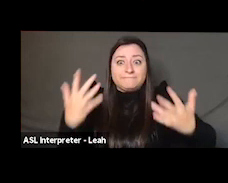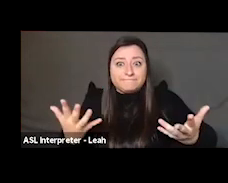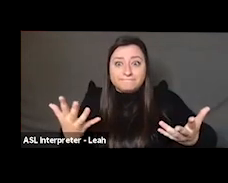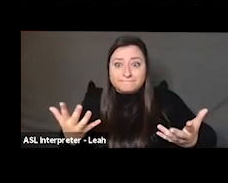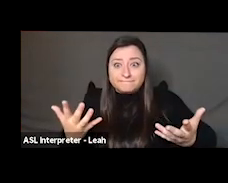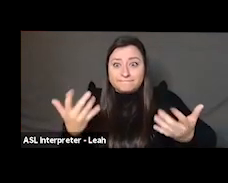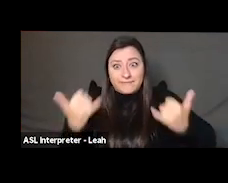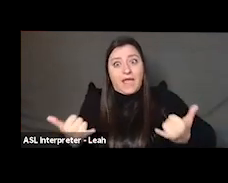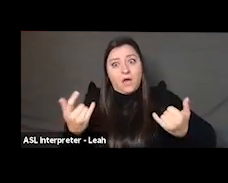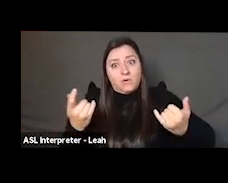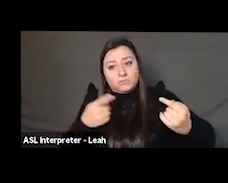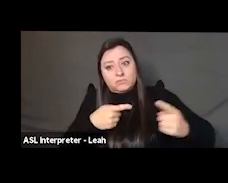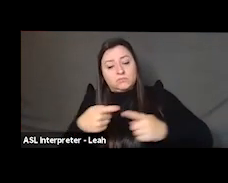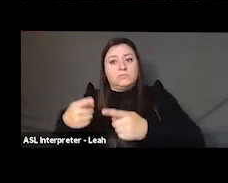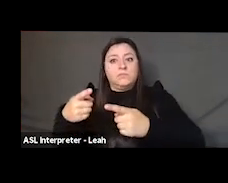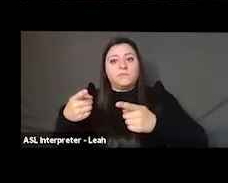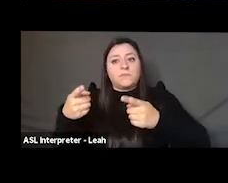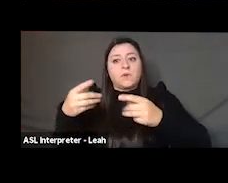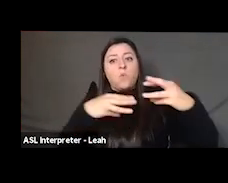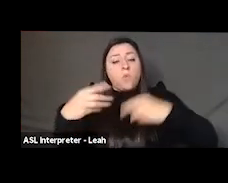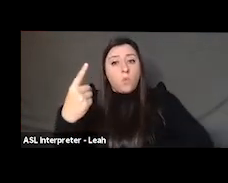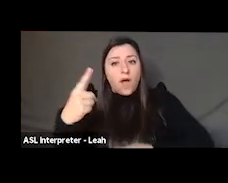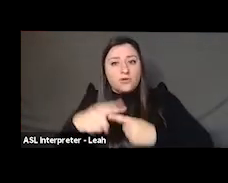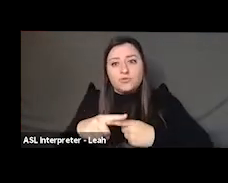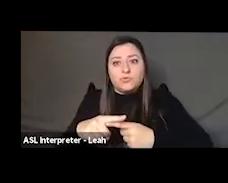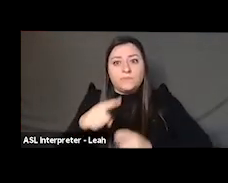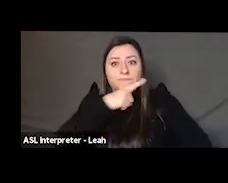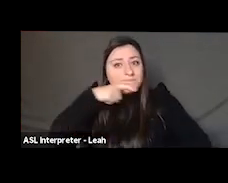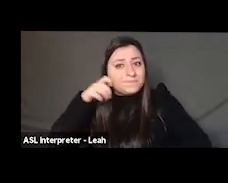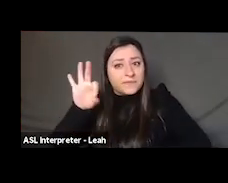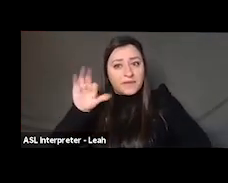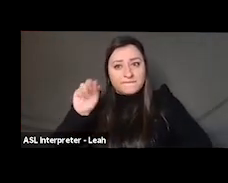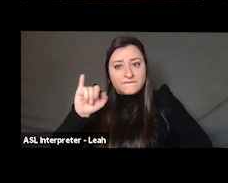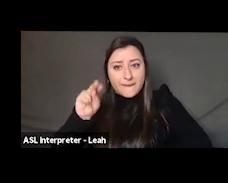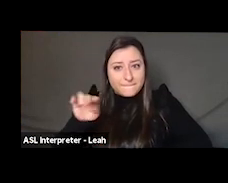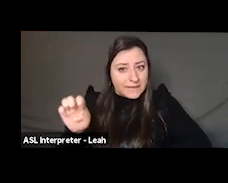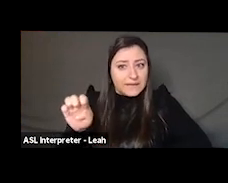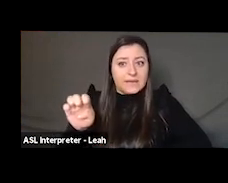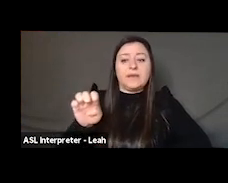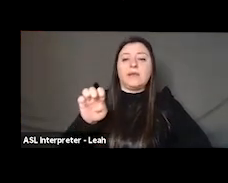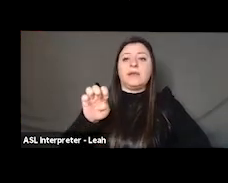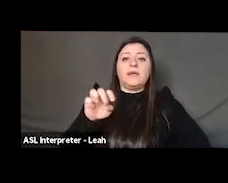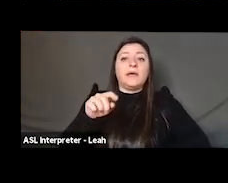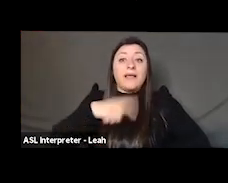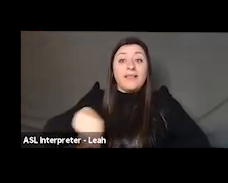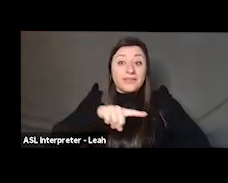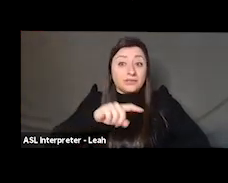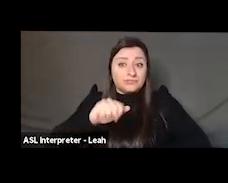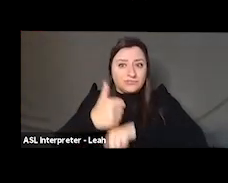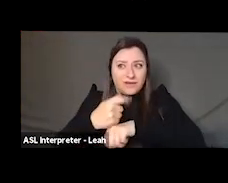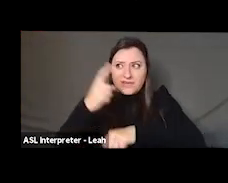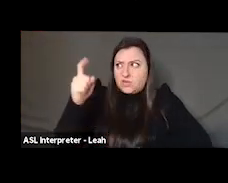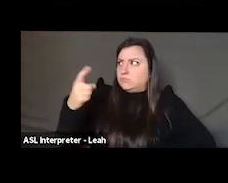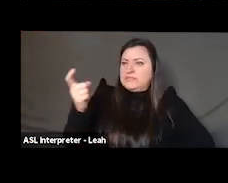during World War I to the famine. And because the narrative was constructed around you need an enemy in